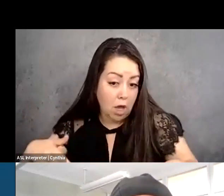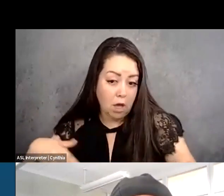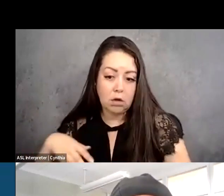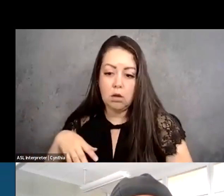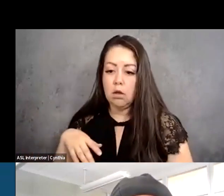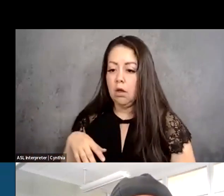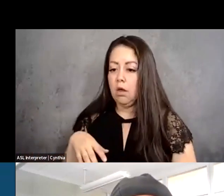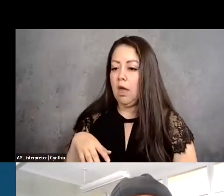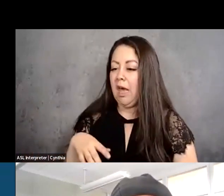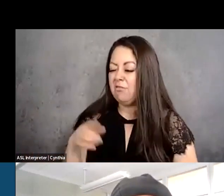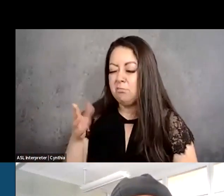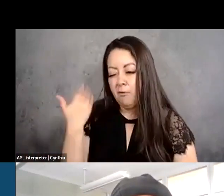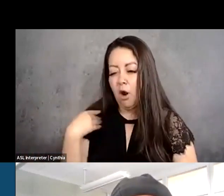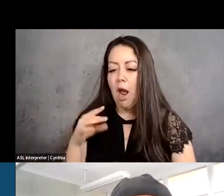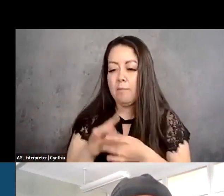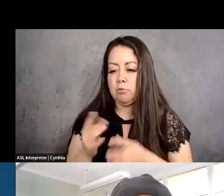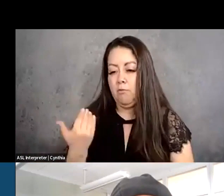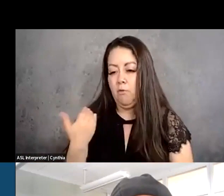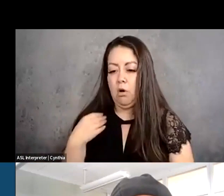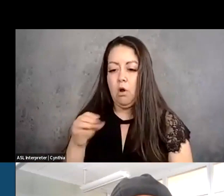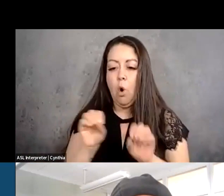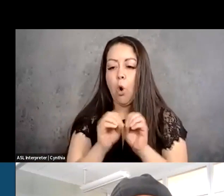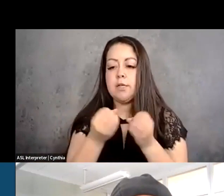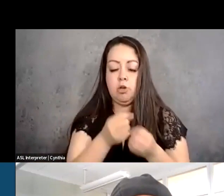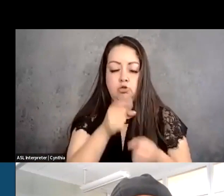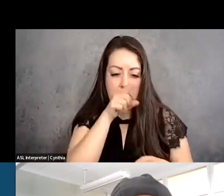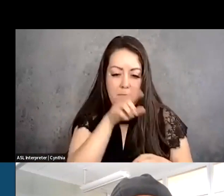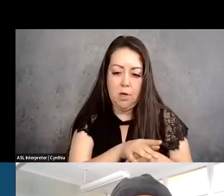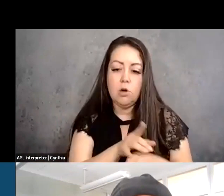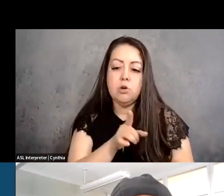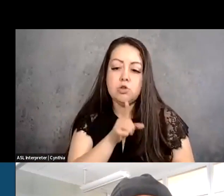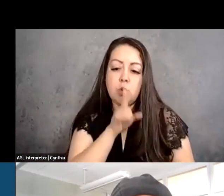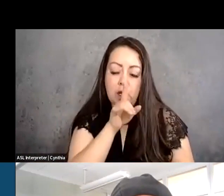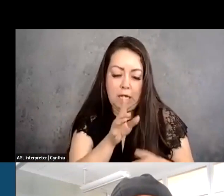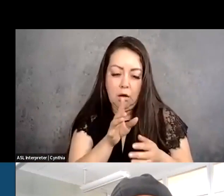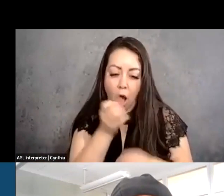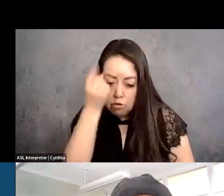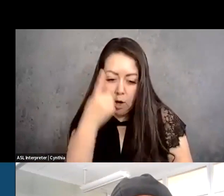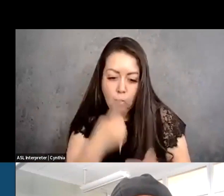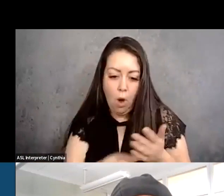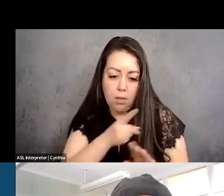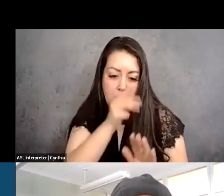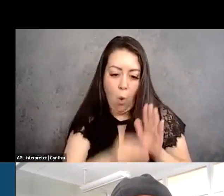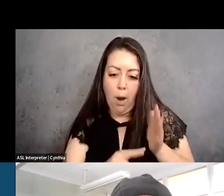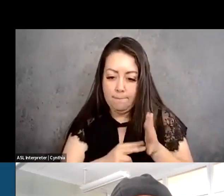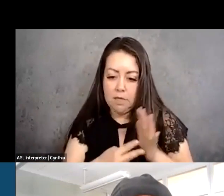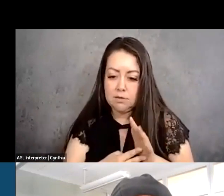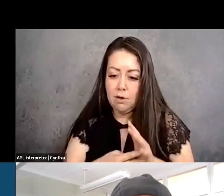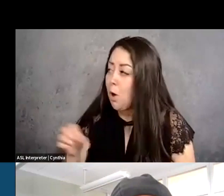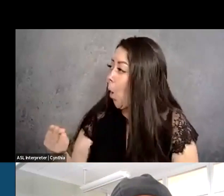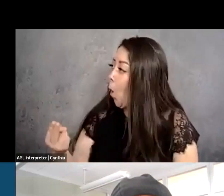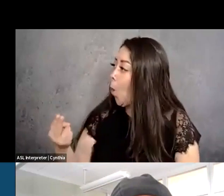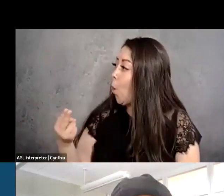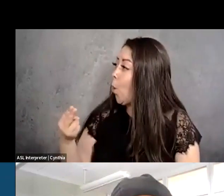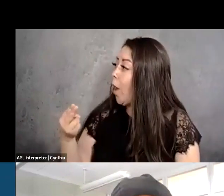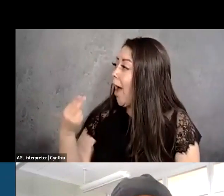spoke to earlier, that organizational commitment to really understanding what the program is about, right? That it's not just like, oh, I can access these funds from